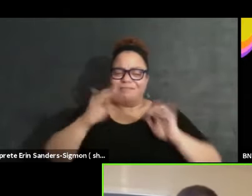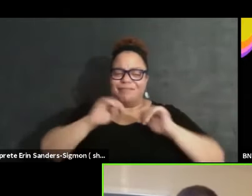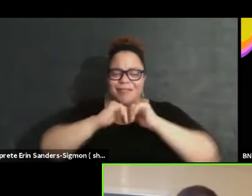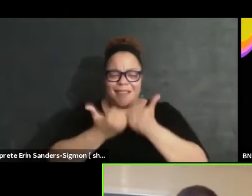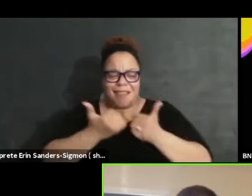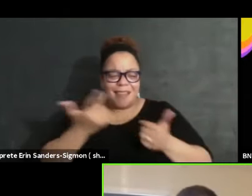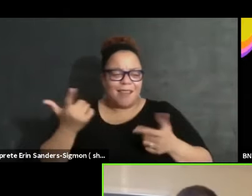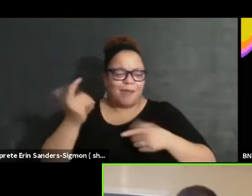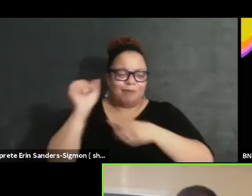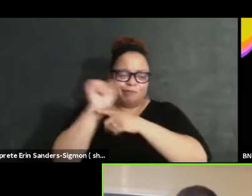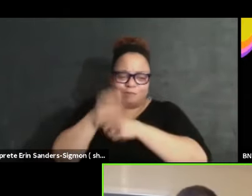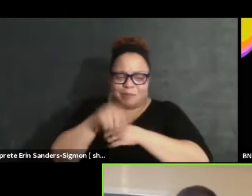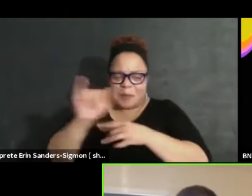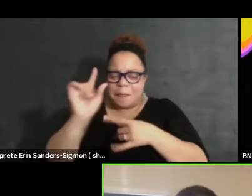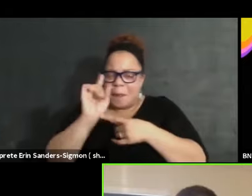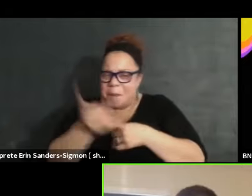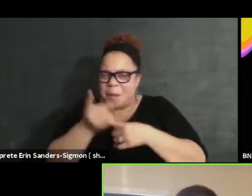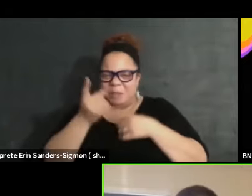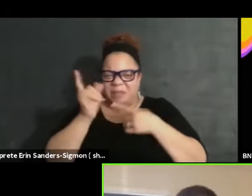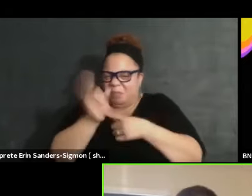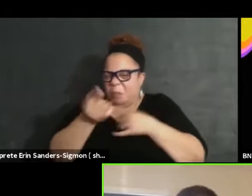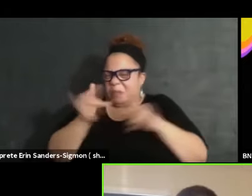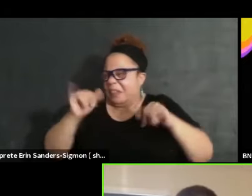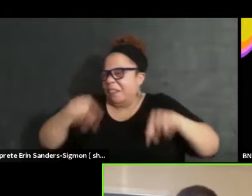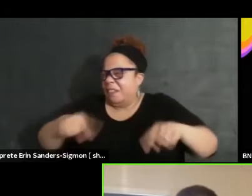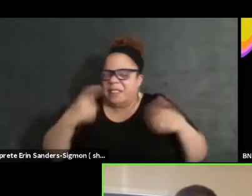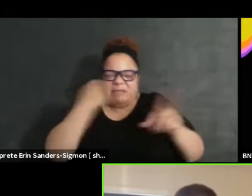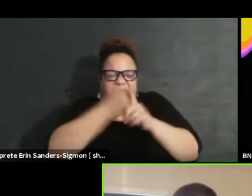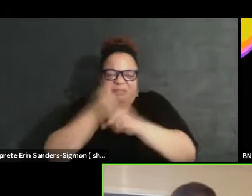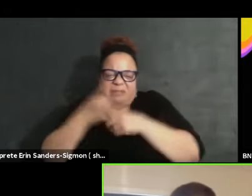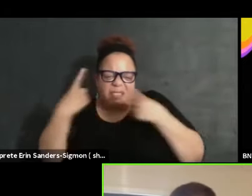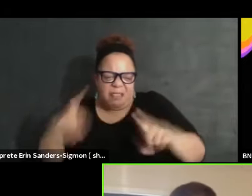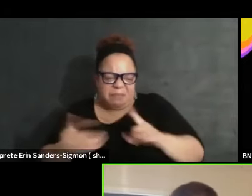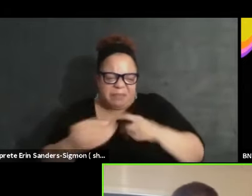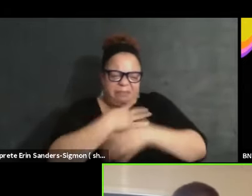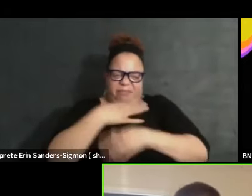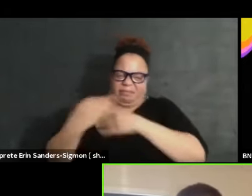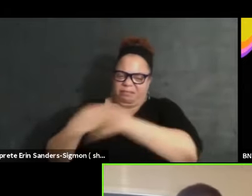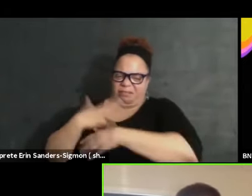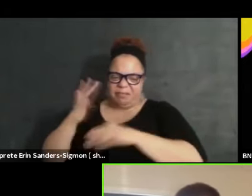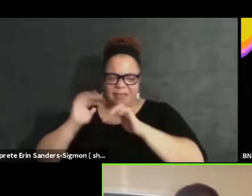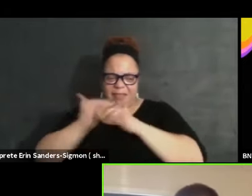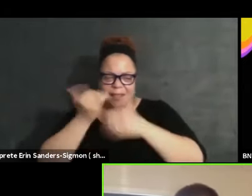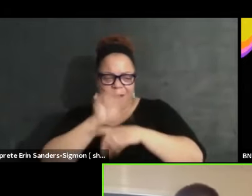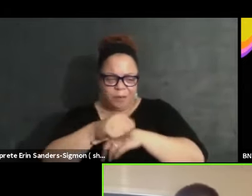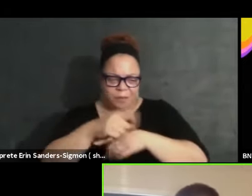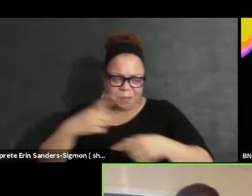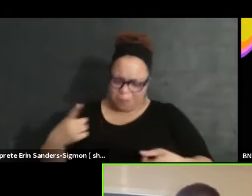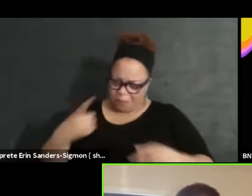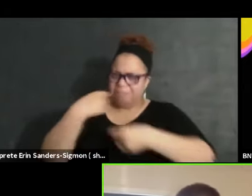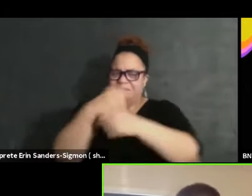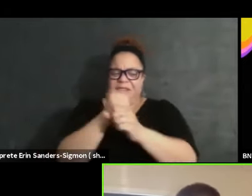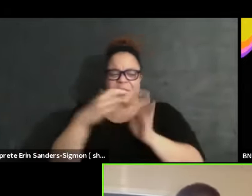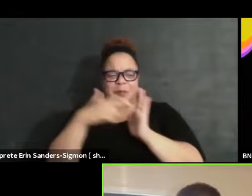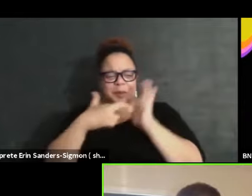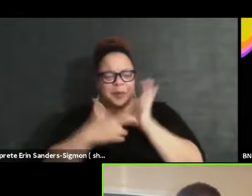that are unprecedented. You are creating the rule book for that. And we thank you. It has been an honor to